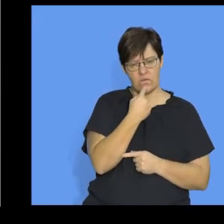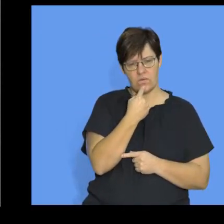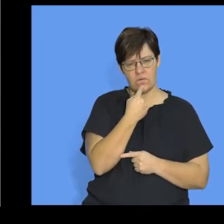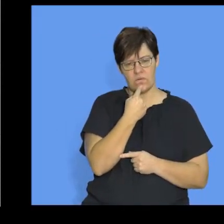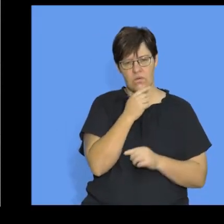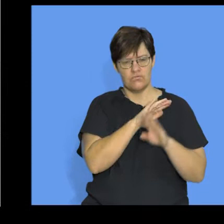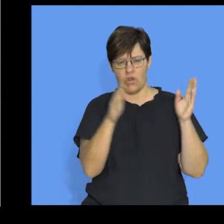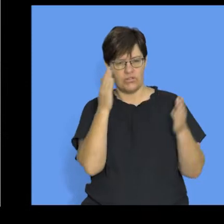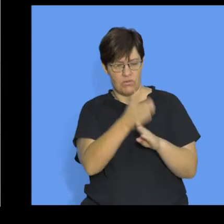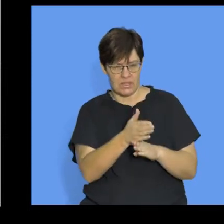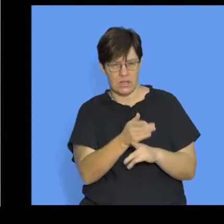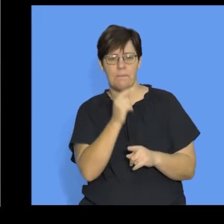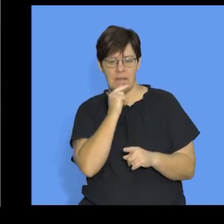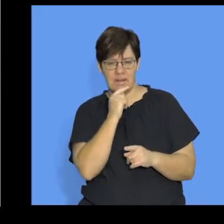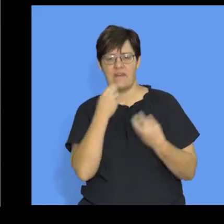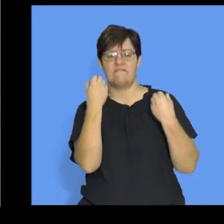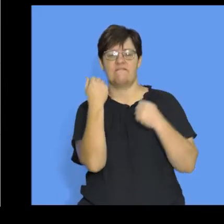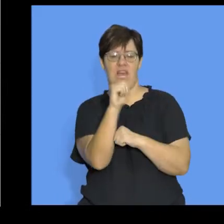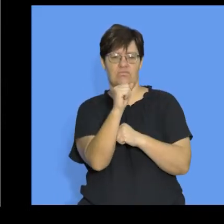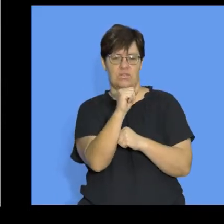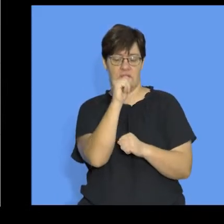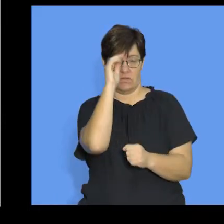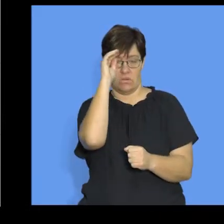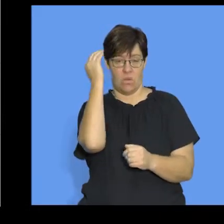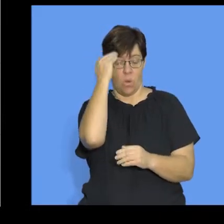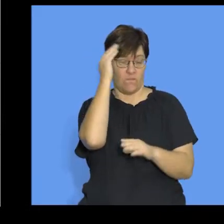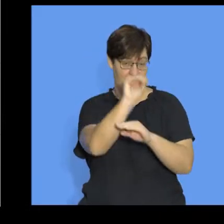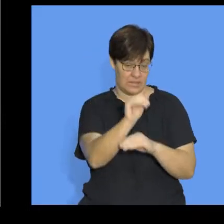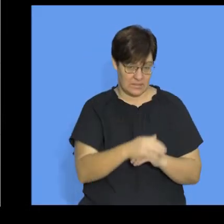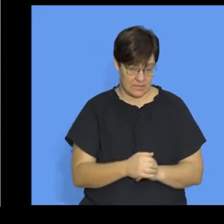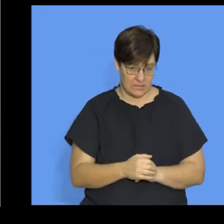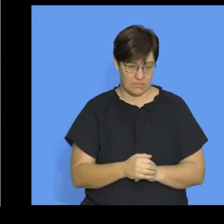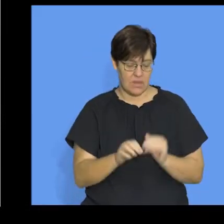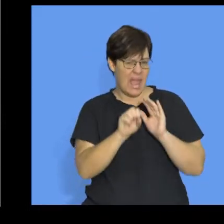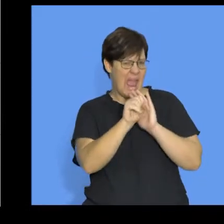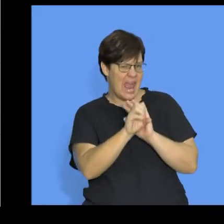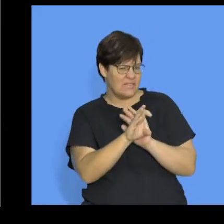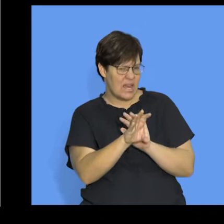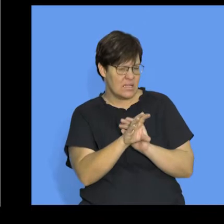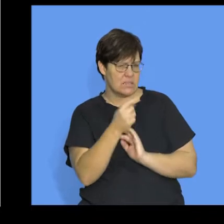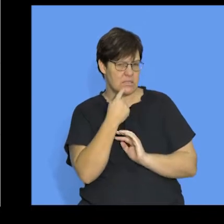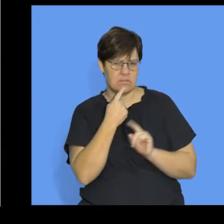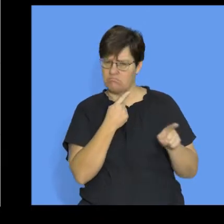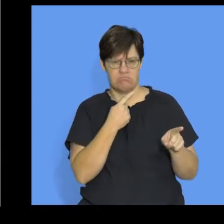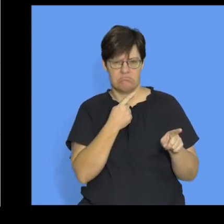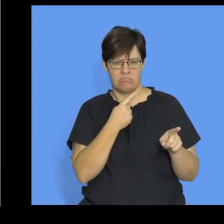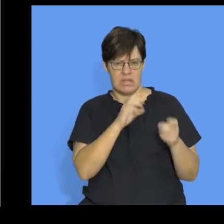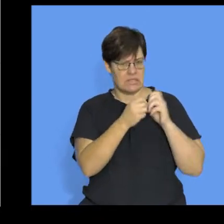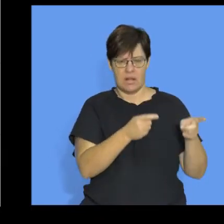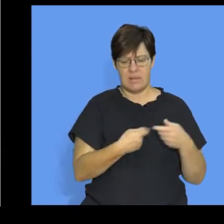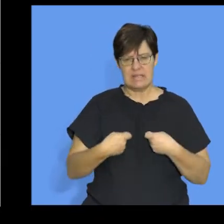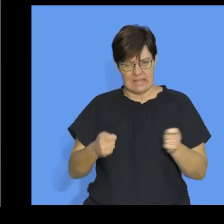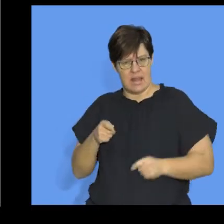is a factory overhead, right? Advertising, clearly you know that that has to do with